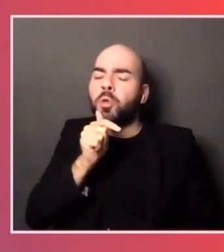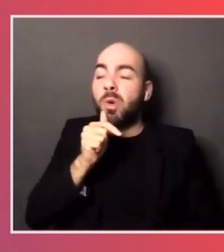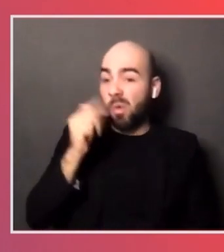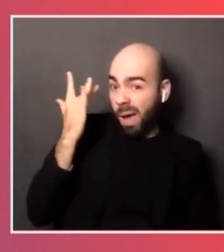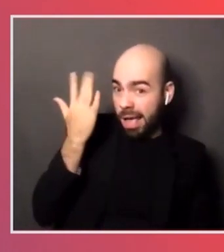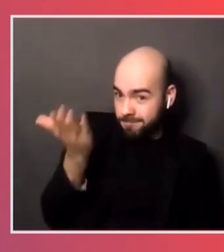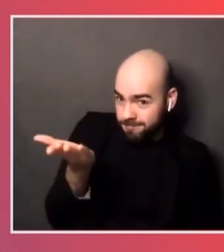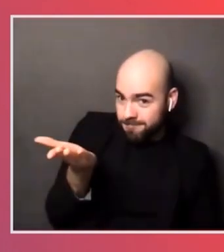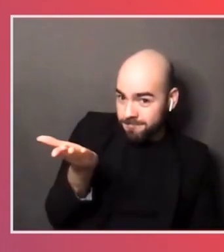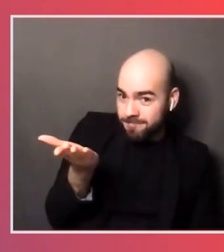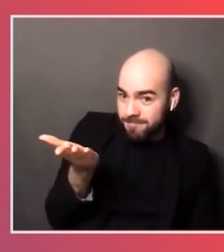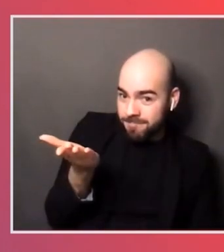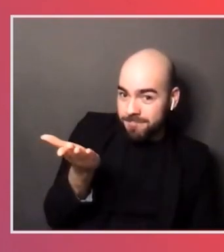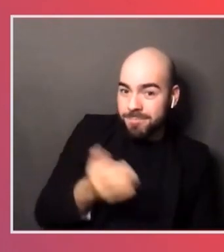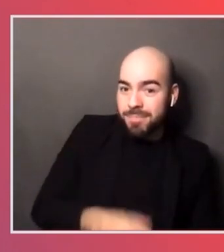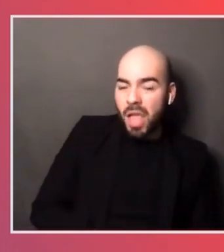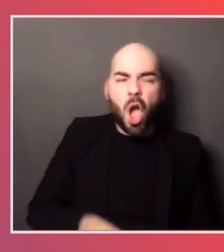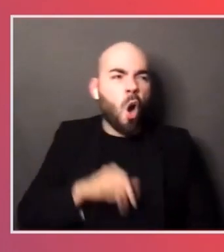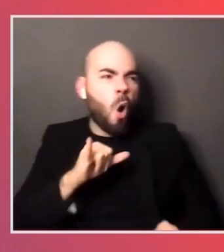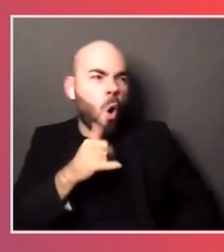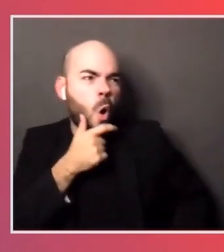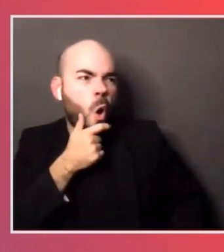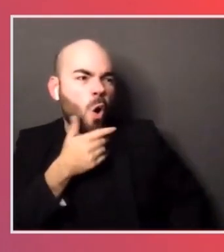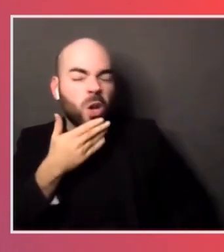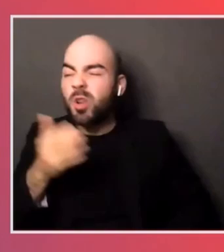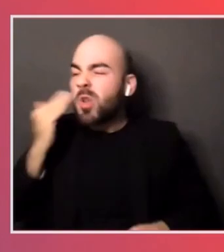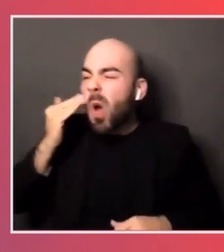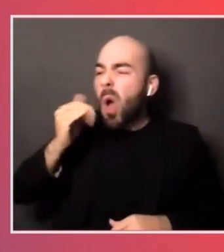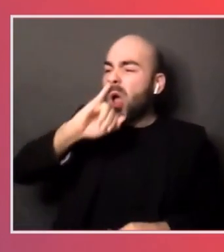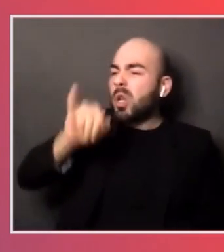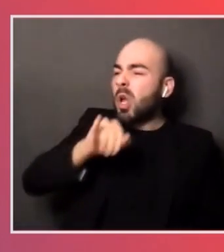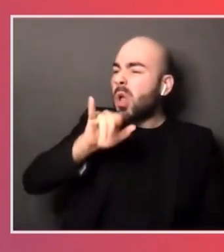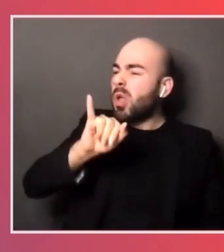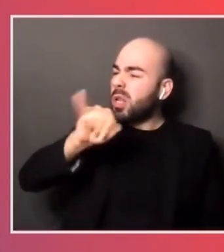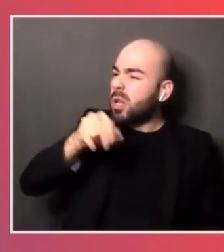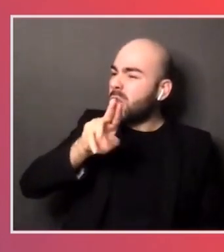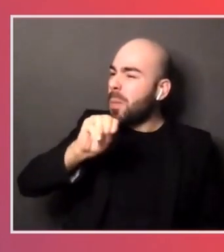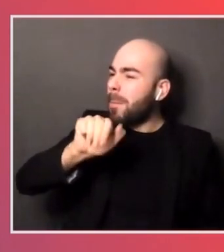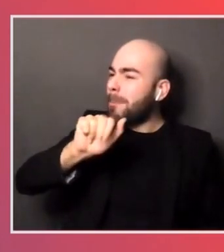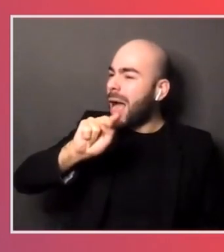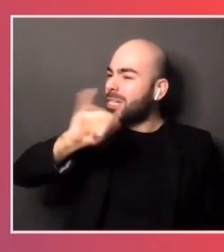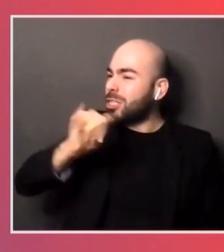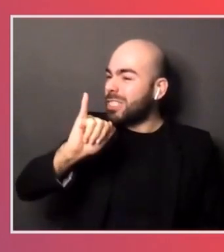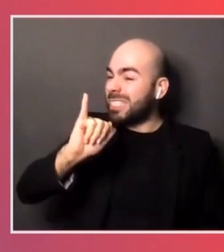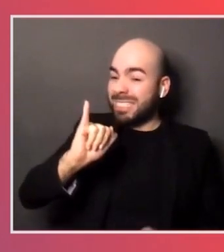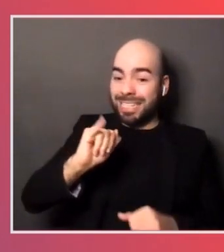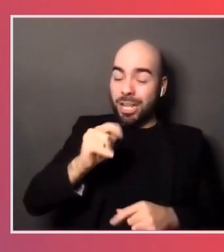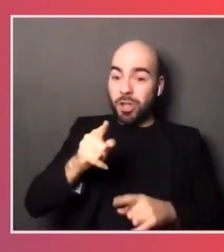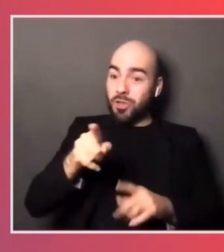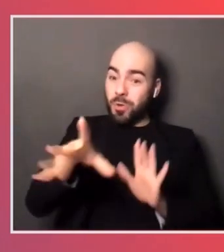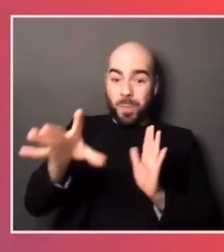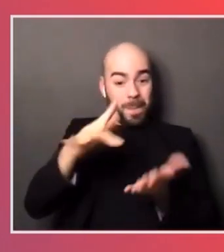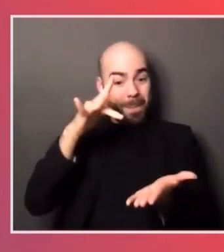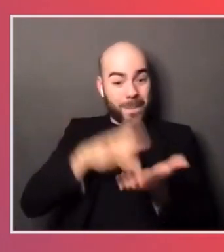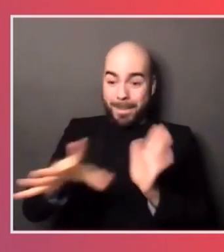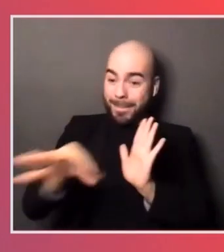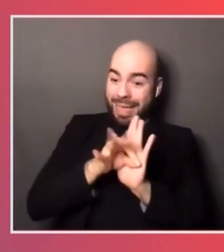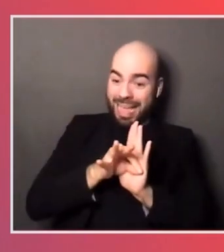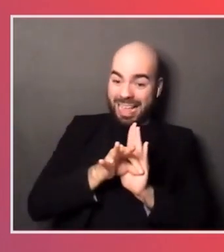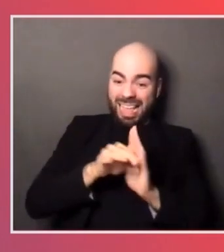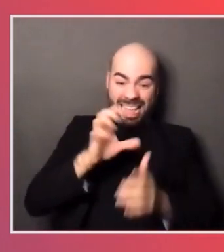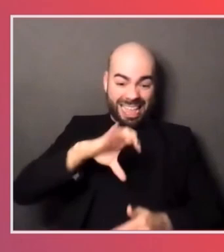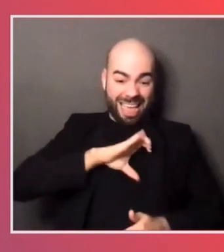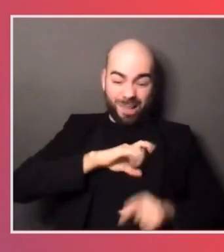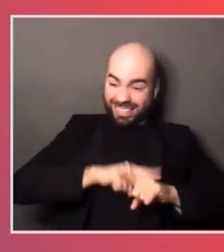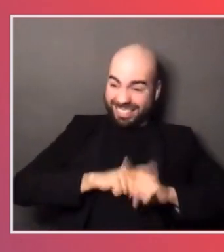Jumanji kind of switch up. Yeah. Where would, yeah, right? Who would you go with?